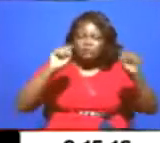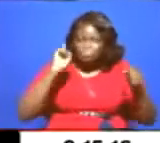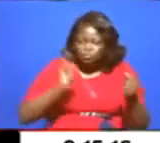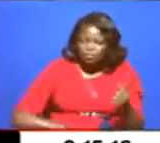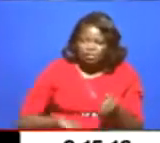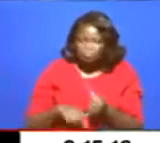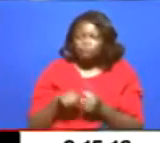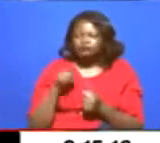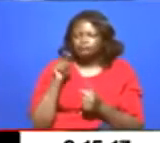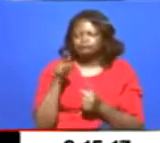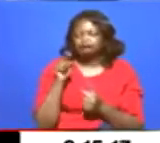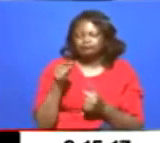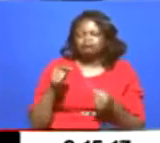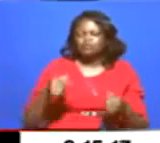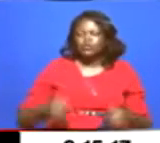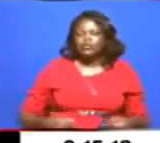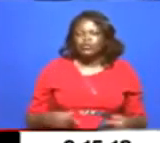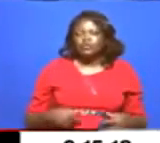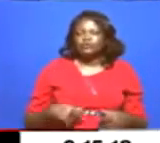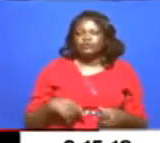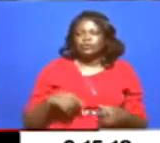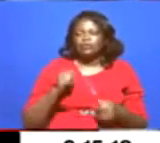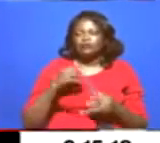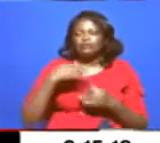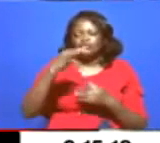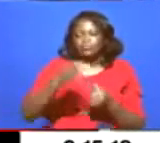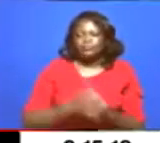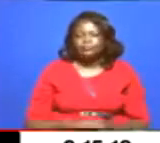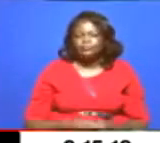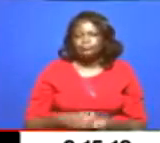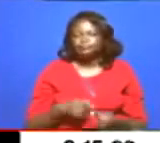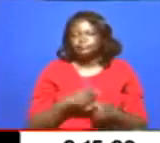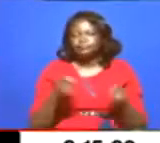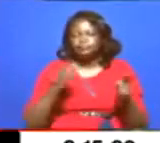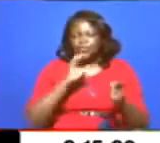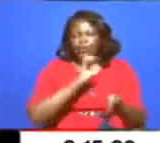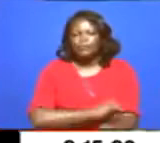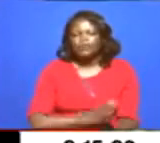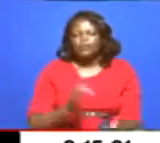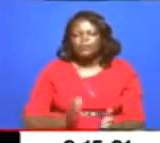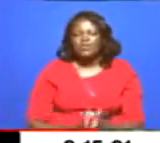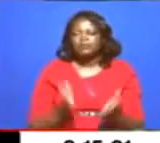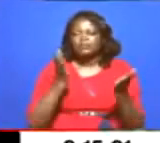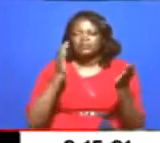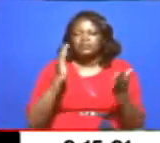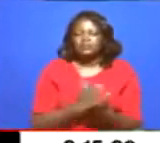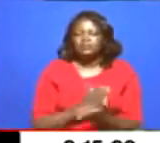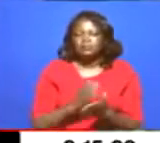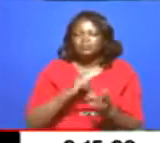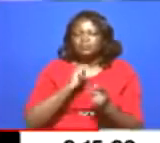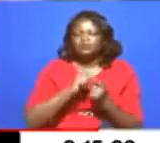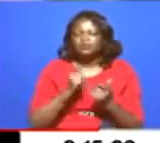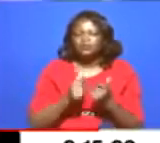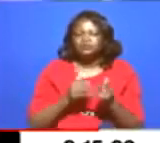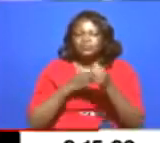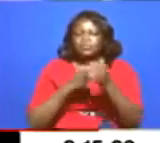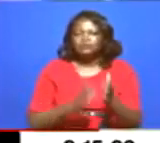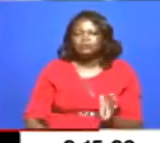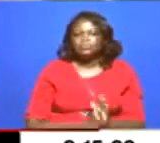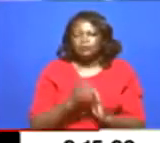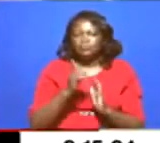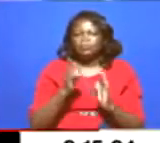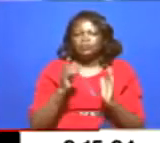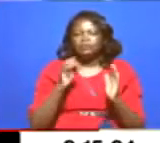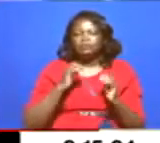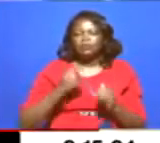young people have a key role. Fellows will be empowered on public sector-specific leadership development,